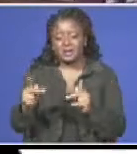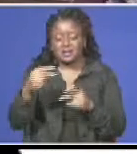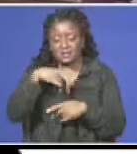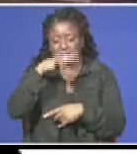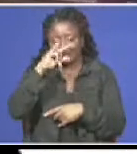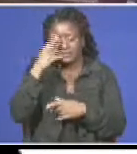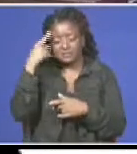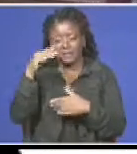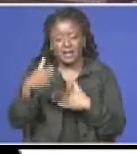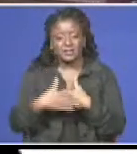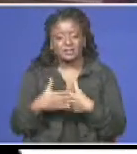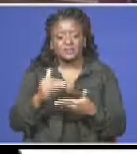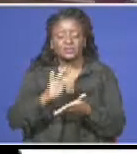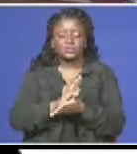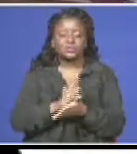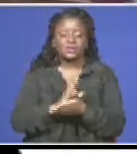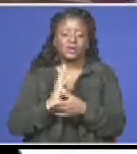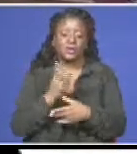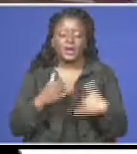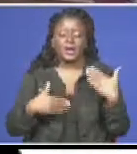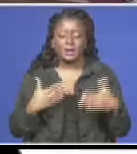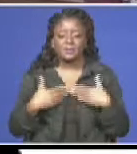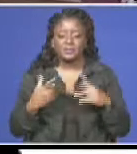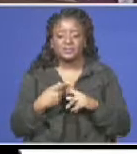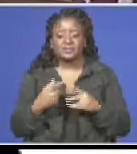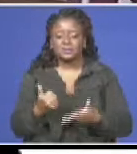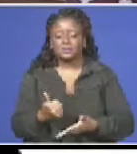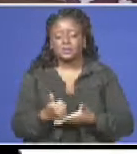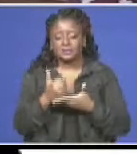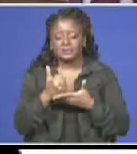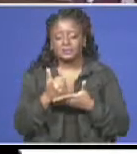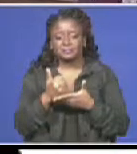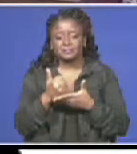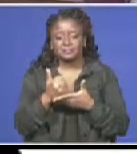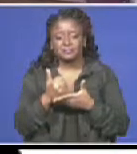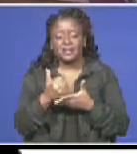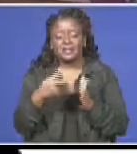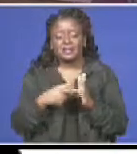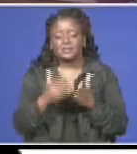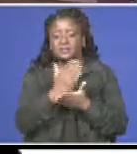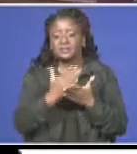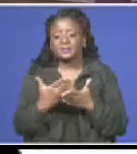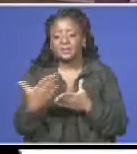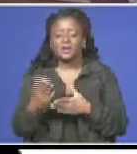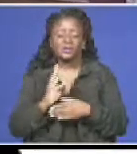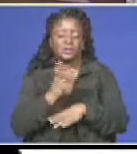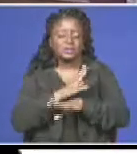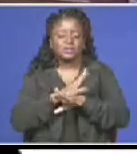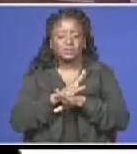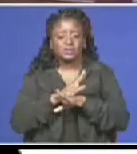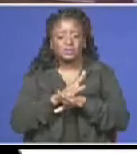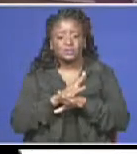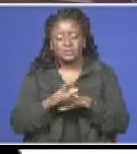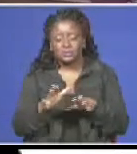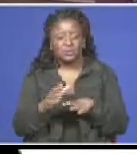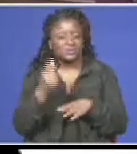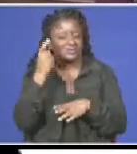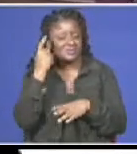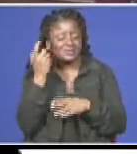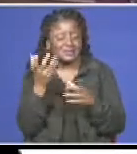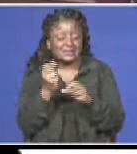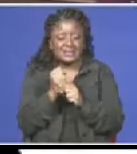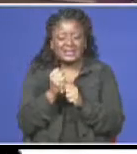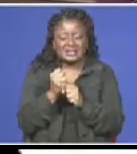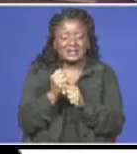we're happy to step up as a corporate citizen and do our part. This is something that we don't take lightly, because we realize